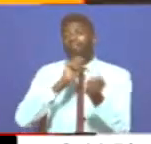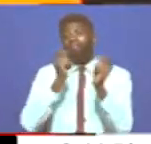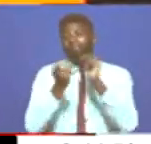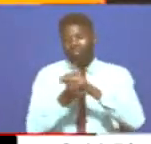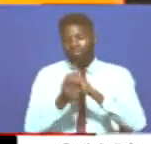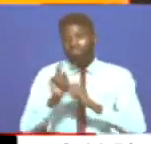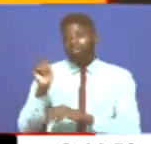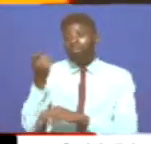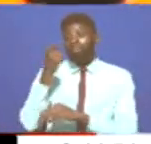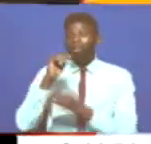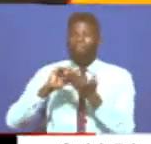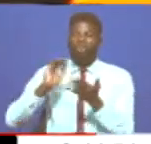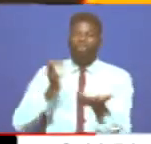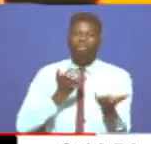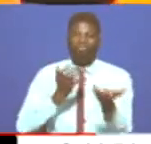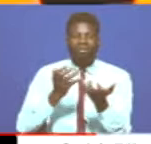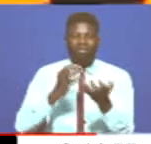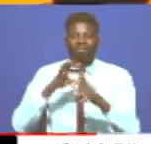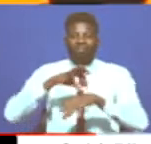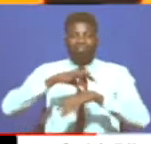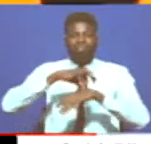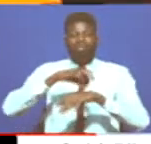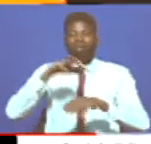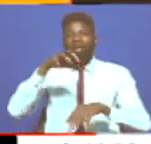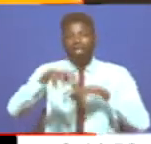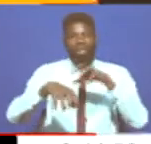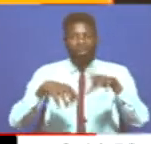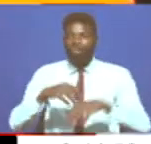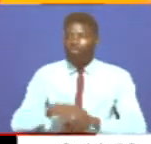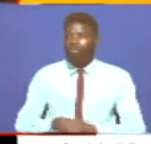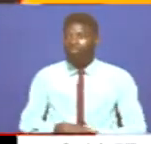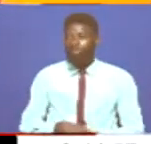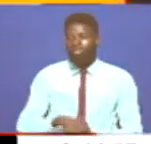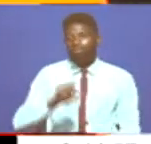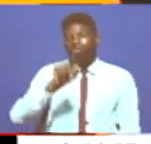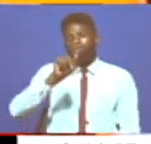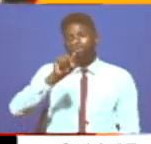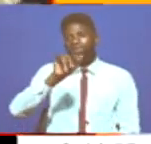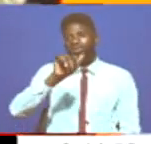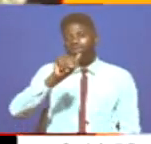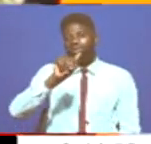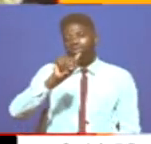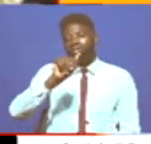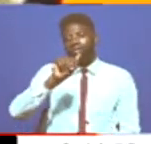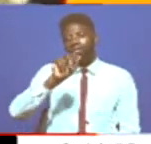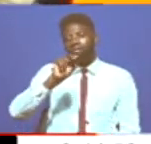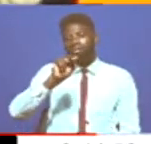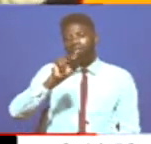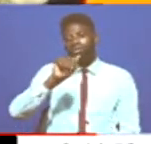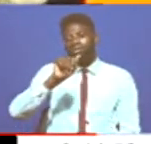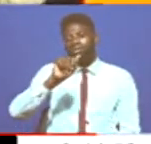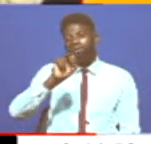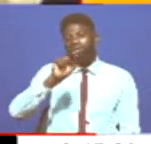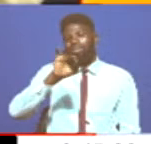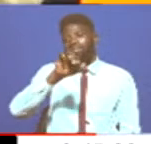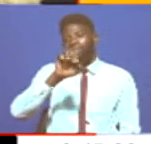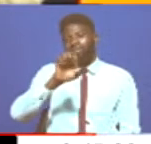Africa. Kinania Leather Park that is intended to help the